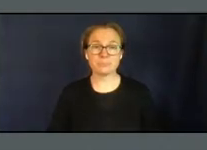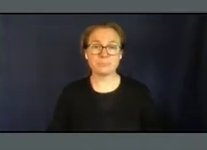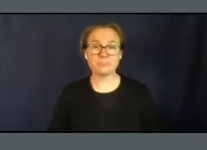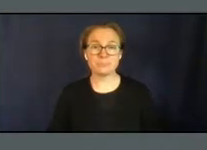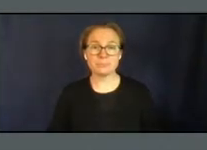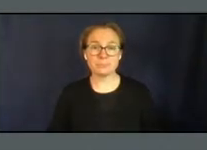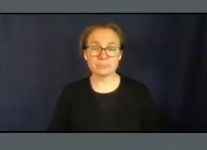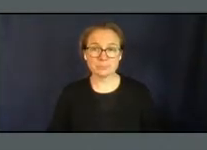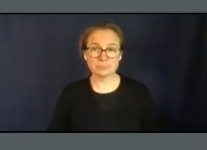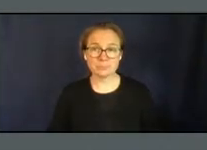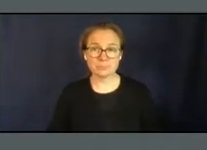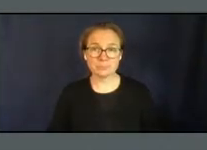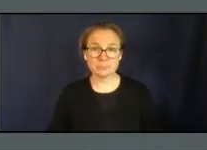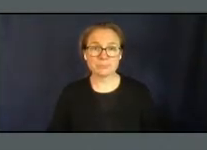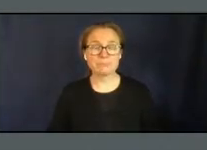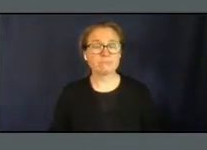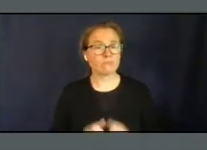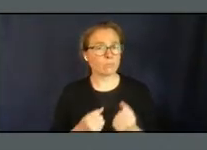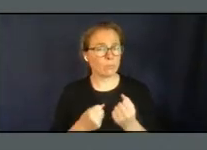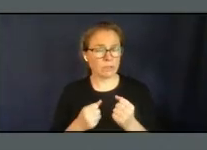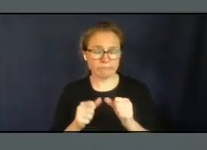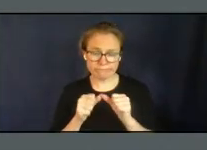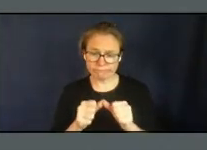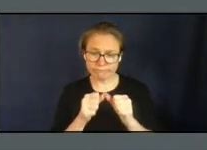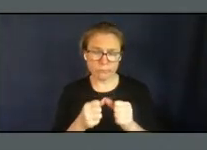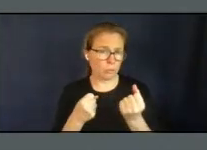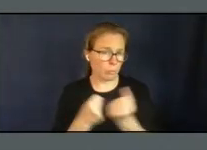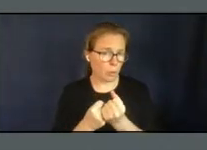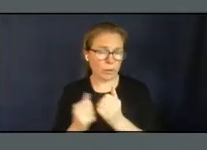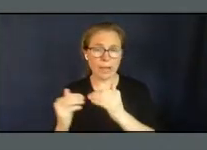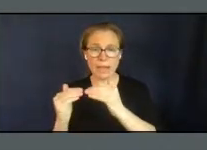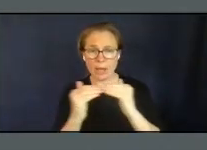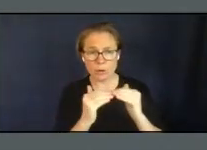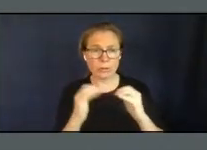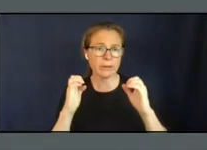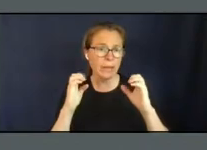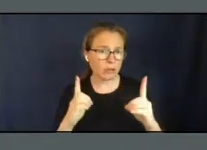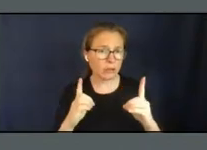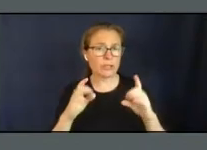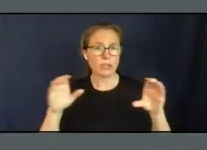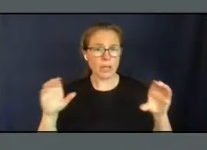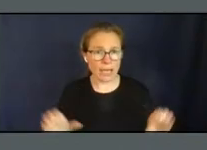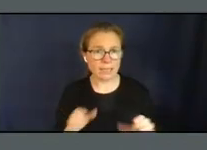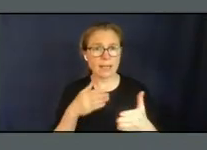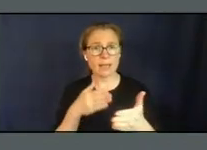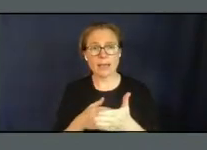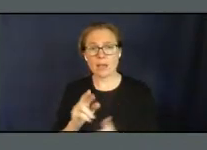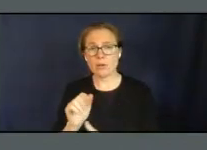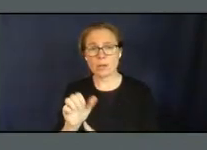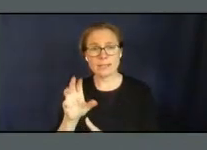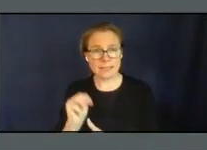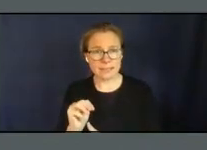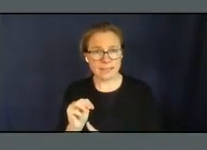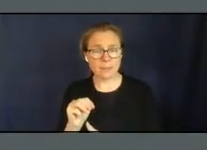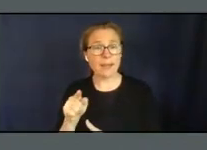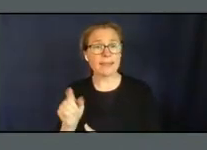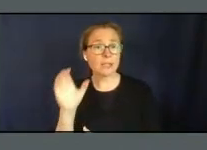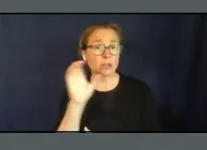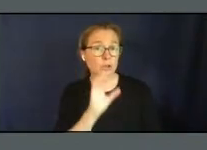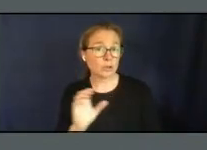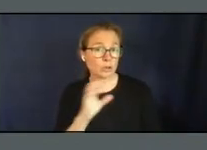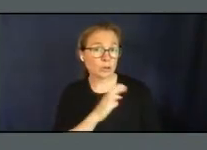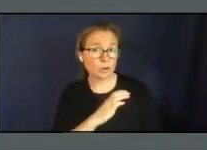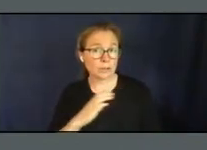We continue to support anti-racism and equity education and action. The Provost Search Committee is now operating with the presence of a